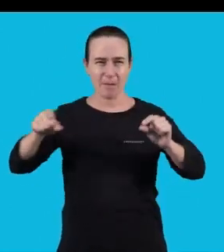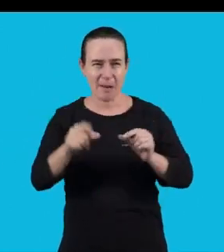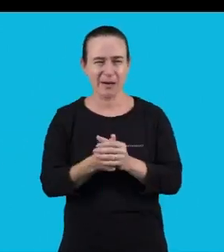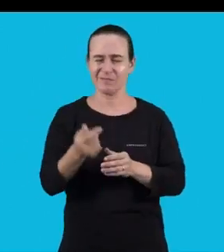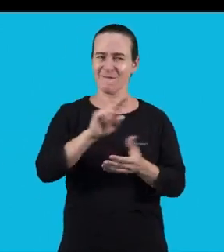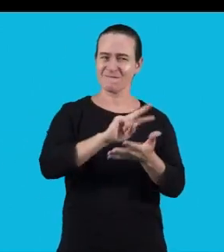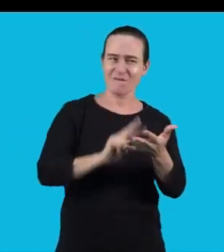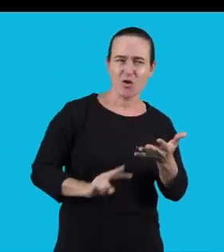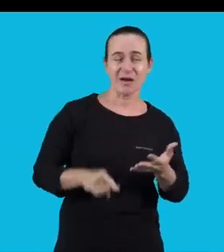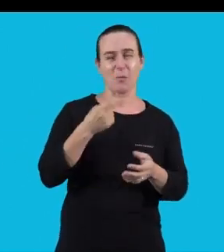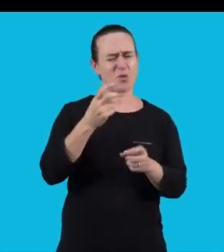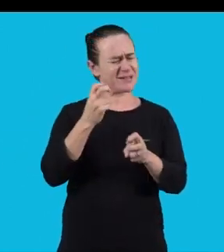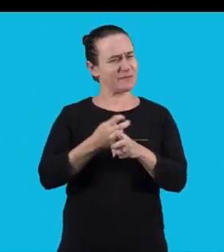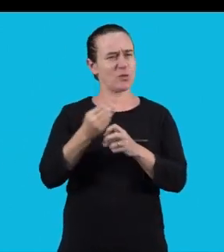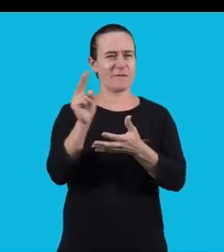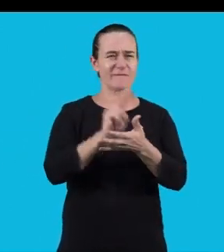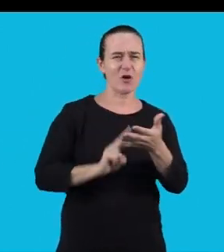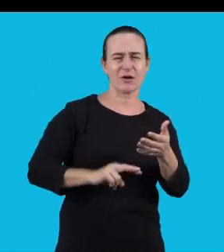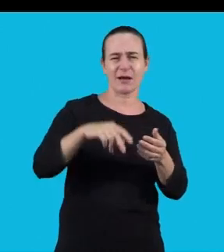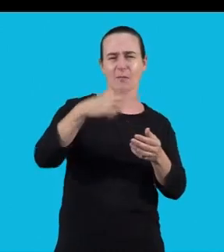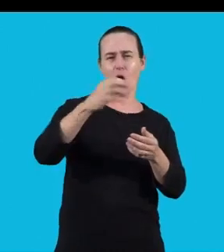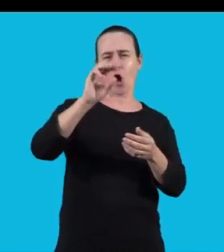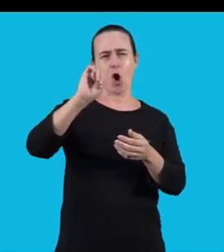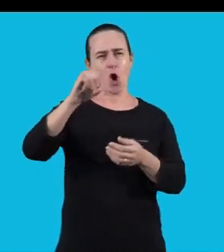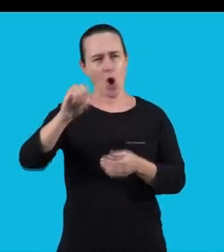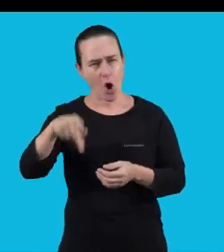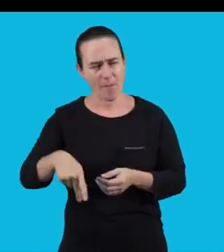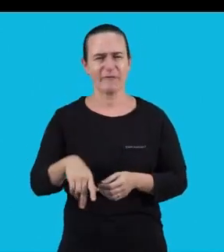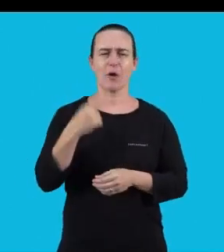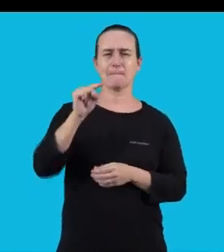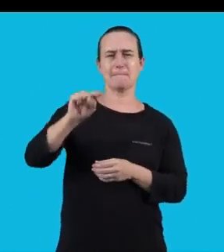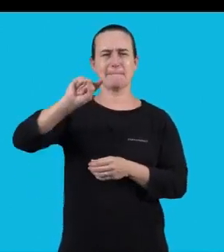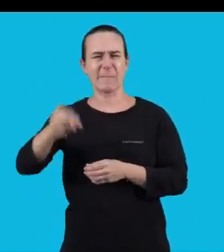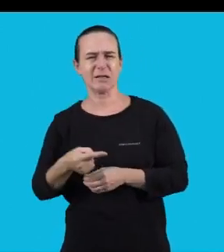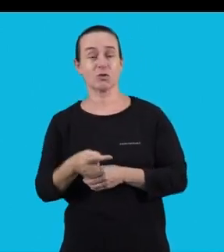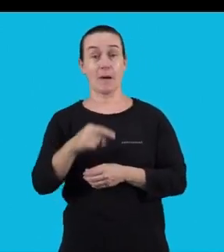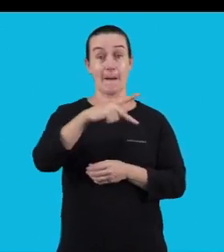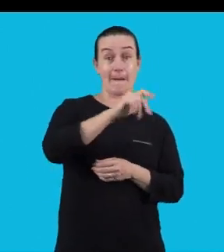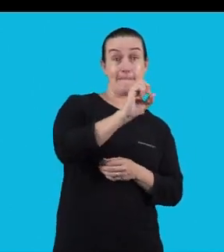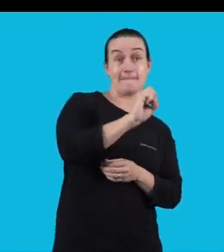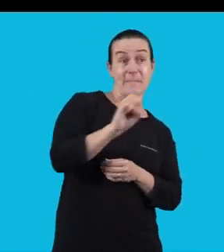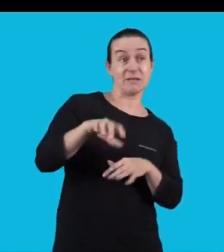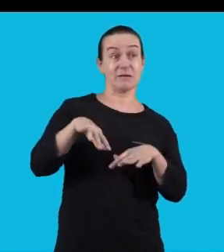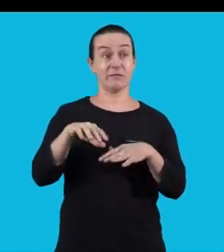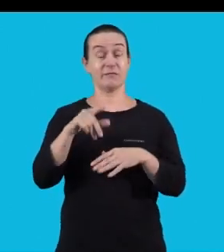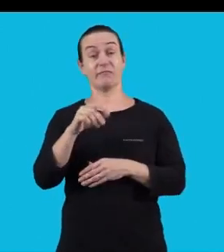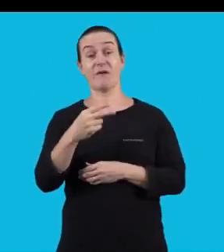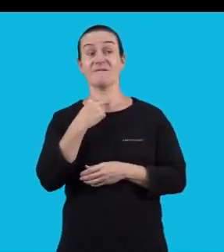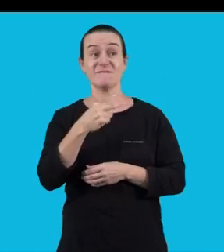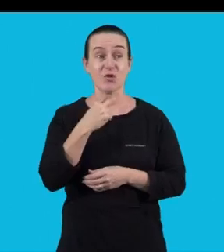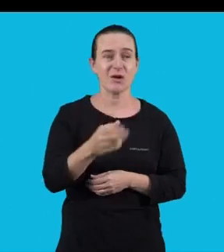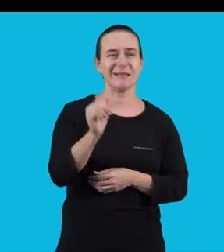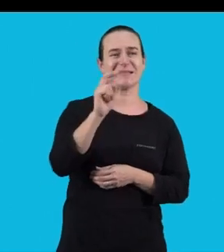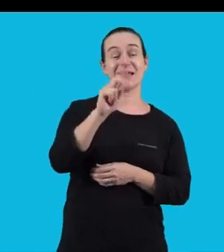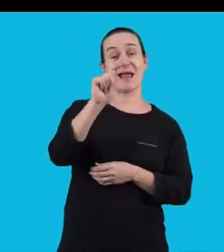with vocabulary, homophones, punctuation, passive voice, antonyms, and speech conversion, and of course not